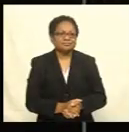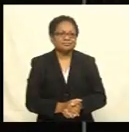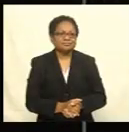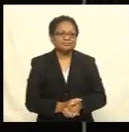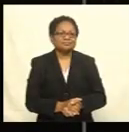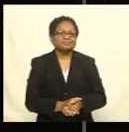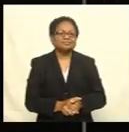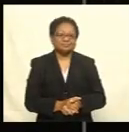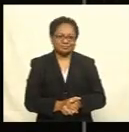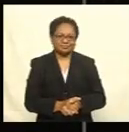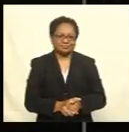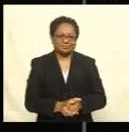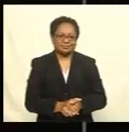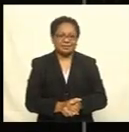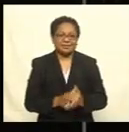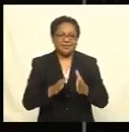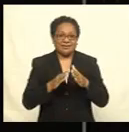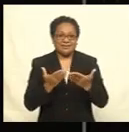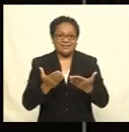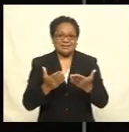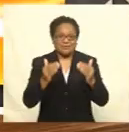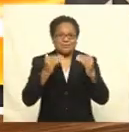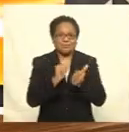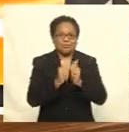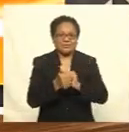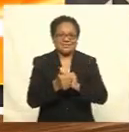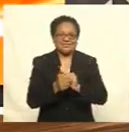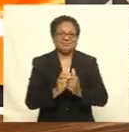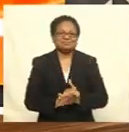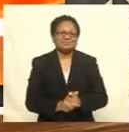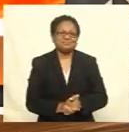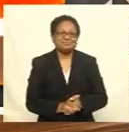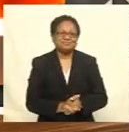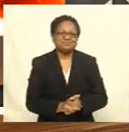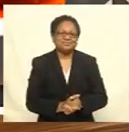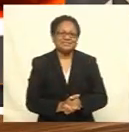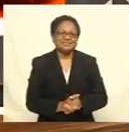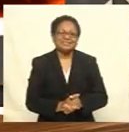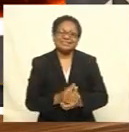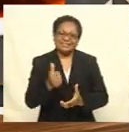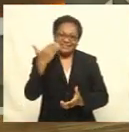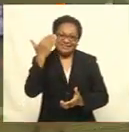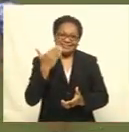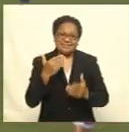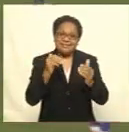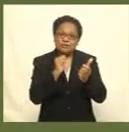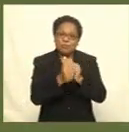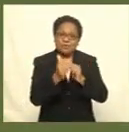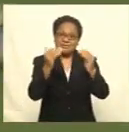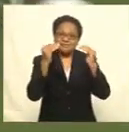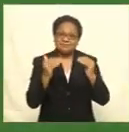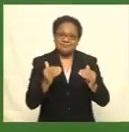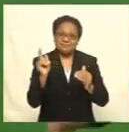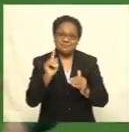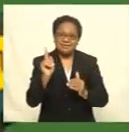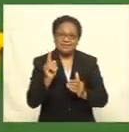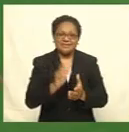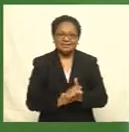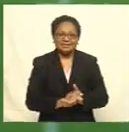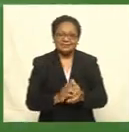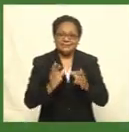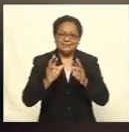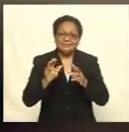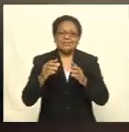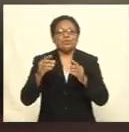And let's join Jamie now for the latest in sports. Thank you, Edwin, and good evening. Ahead in sports. Well wishes from